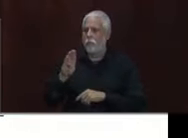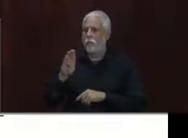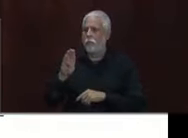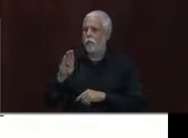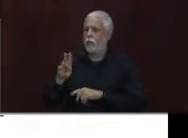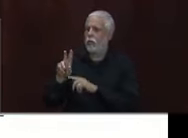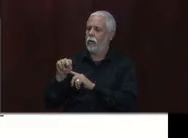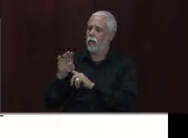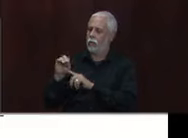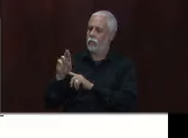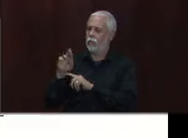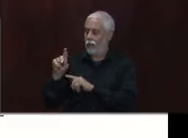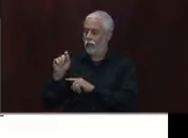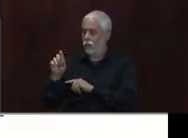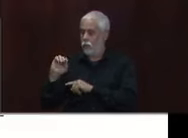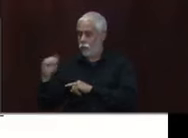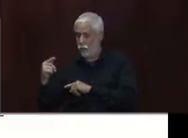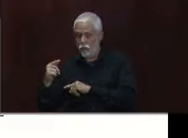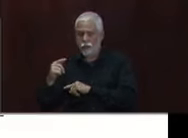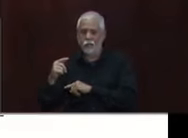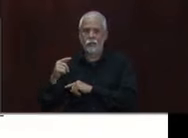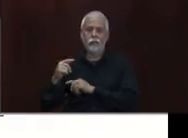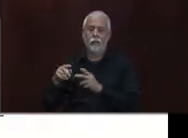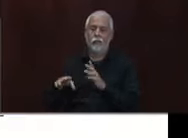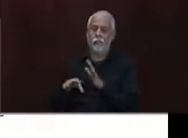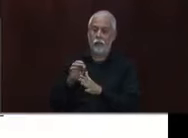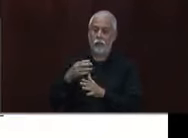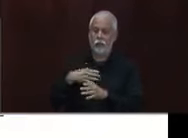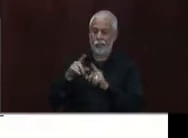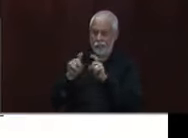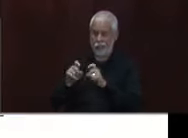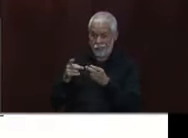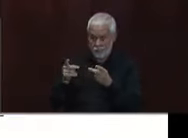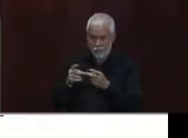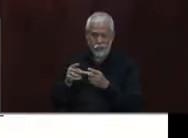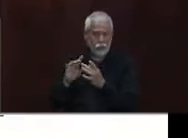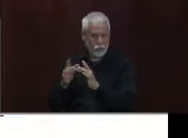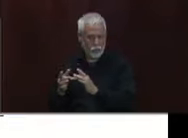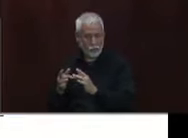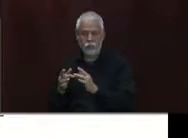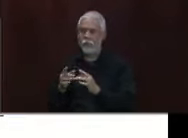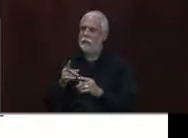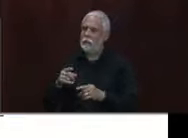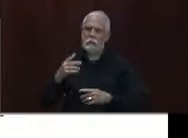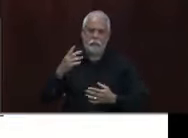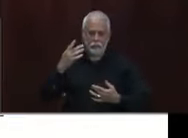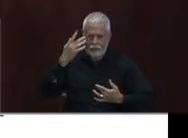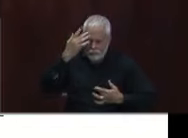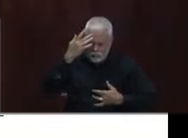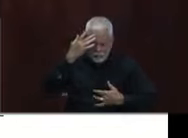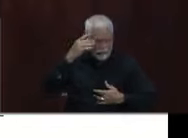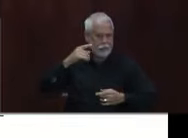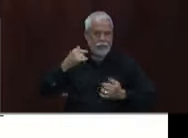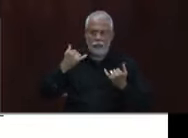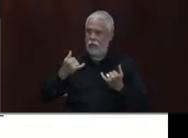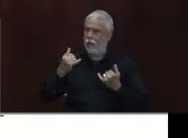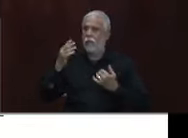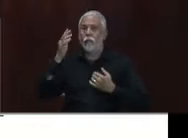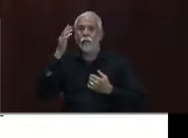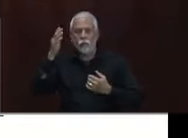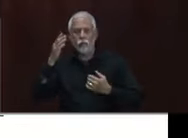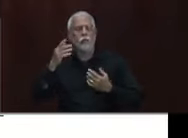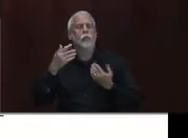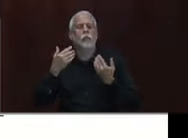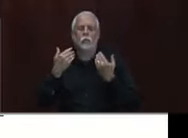buncombeready.org or find my testing site website. And always, if you are experiencing symptoms now or in the future,